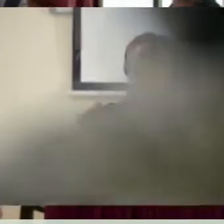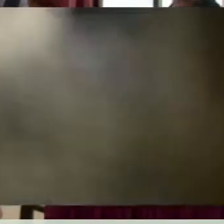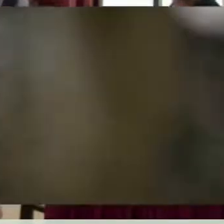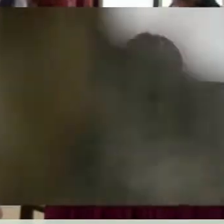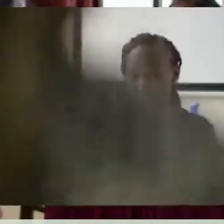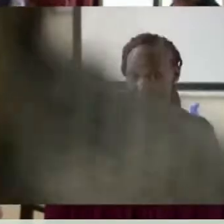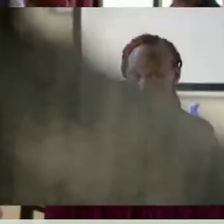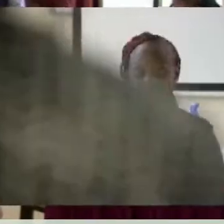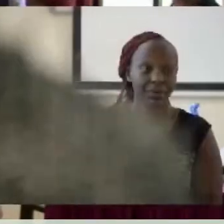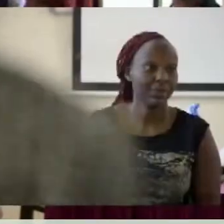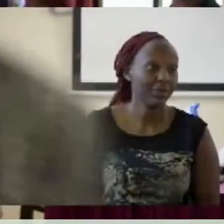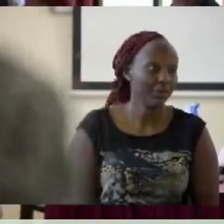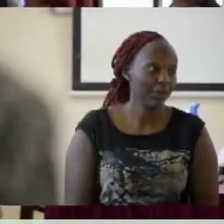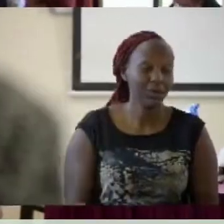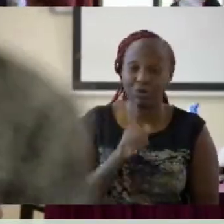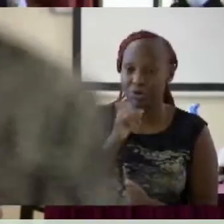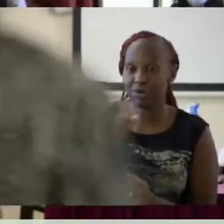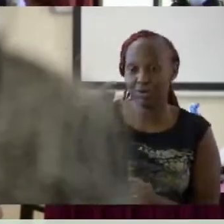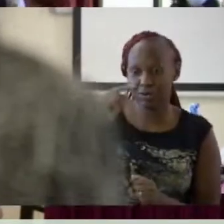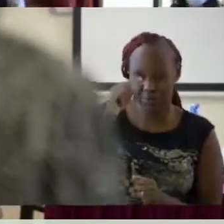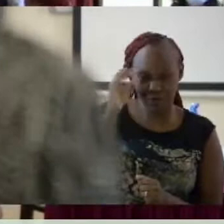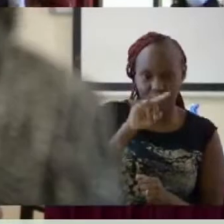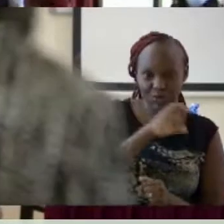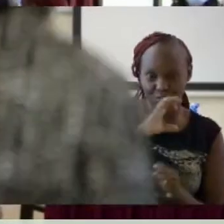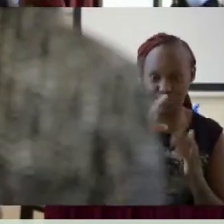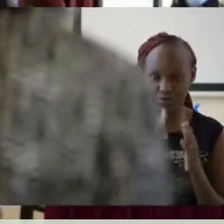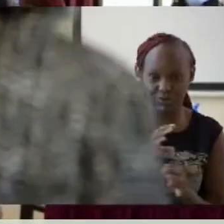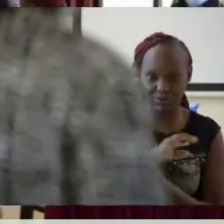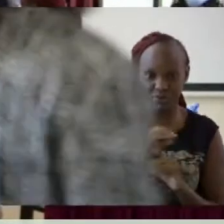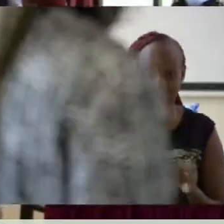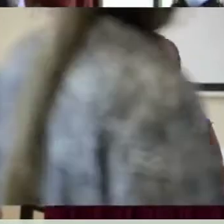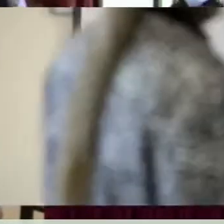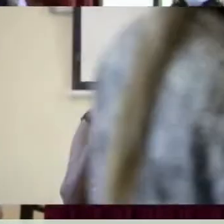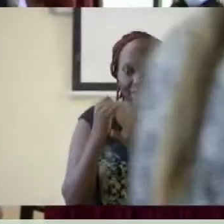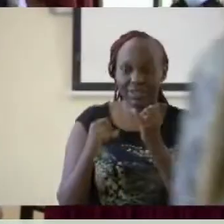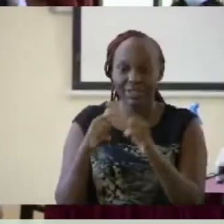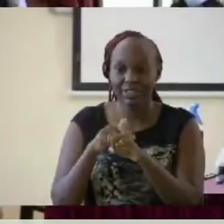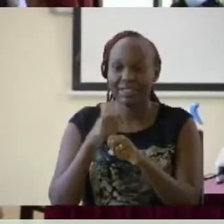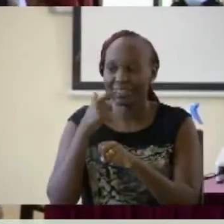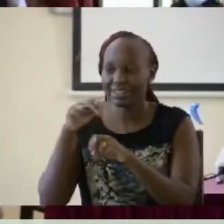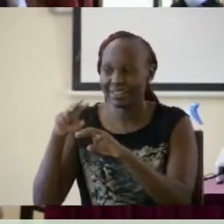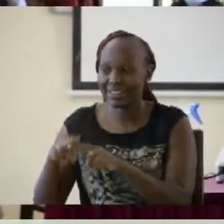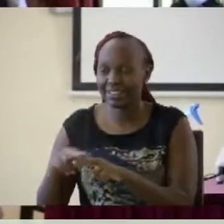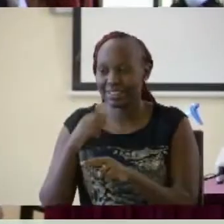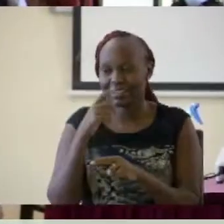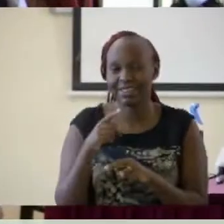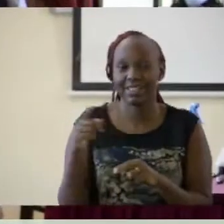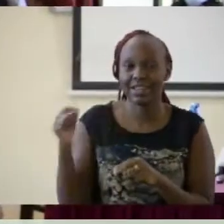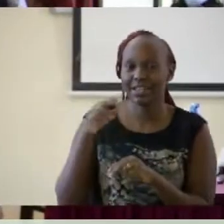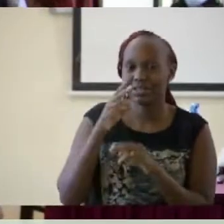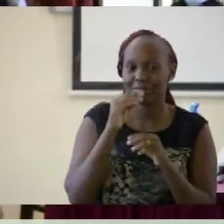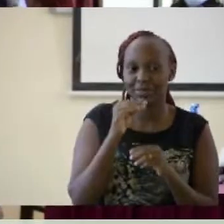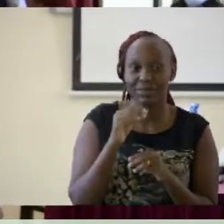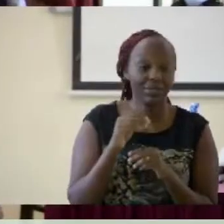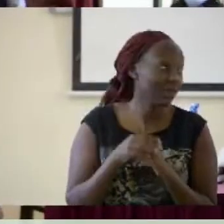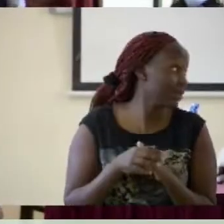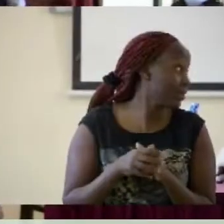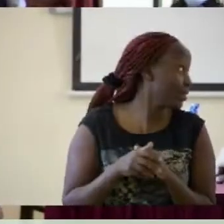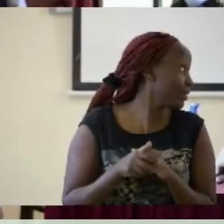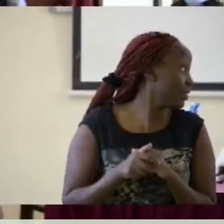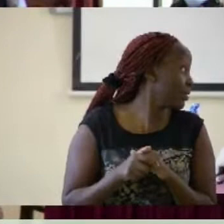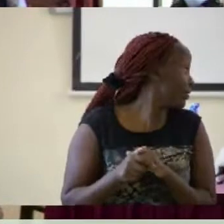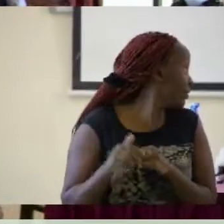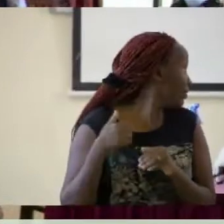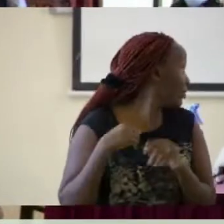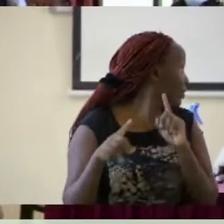well as the commissioner, not because you're not commissioner. Last time you say, when she sat down, you said that it's because she was speaking on this topic, which